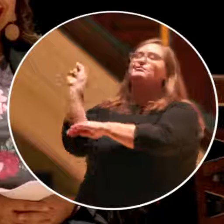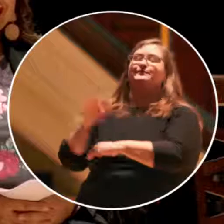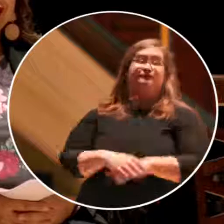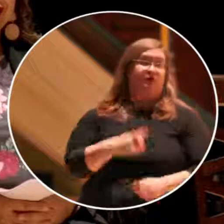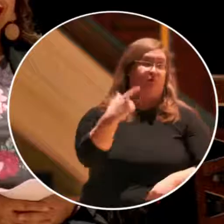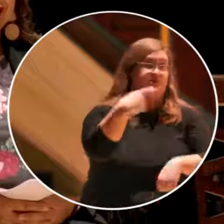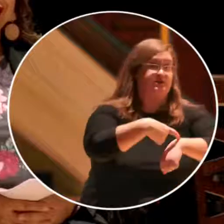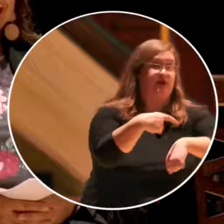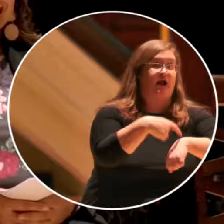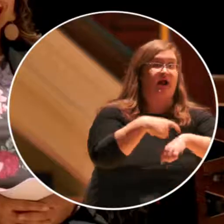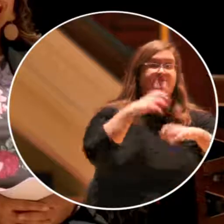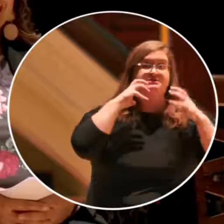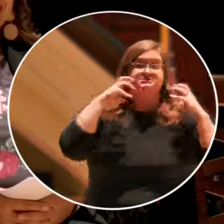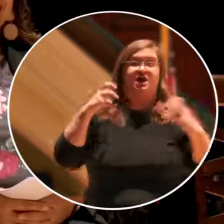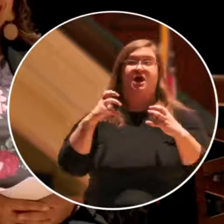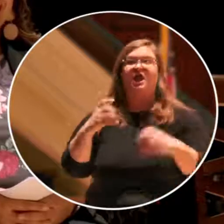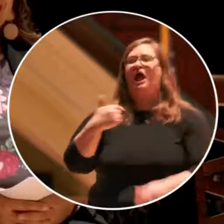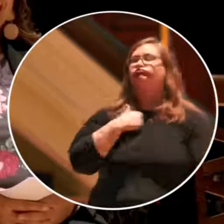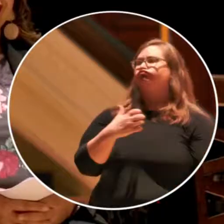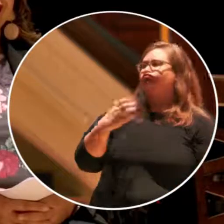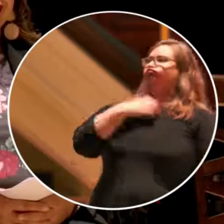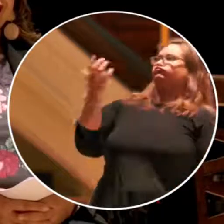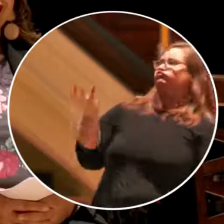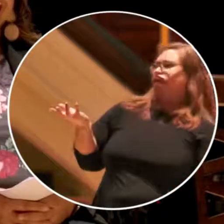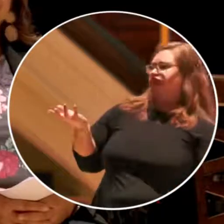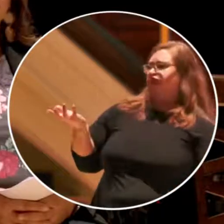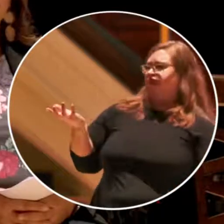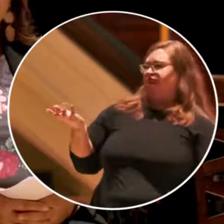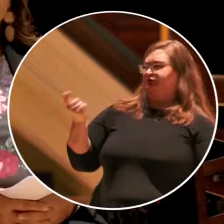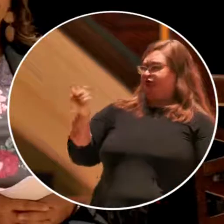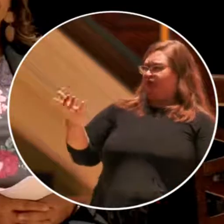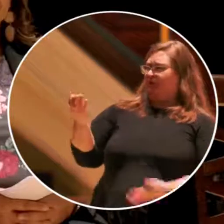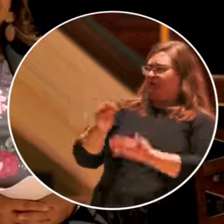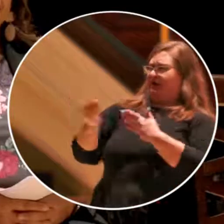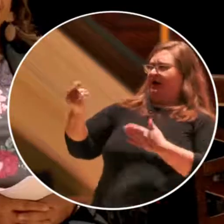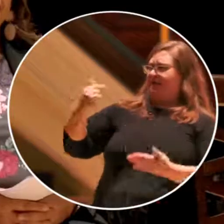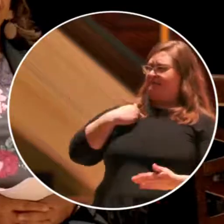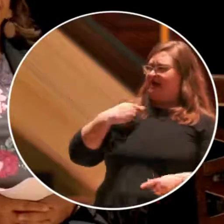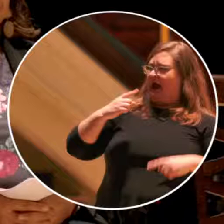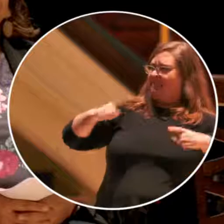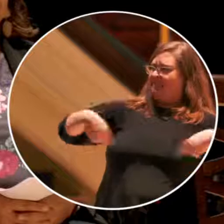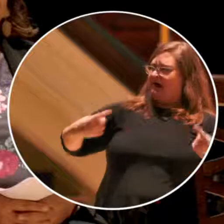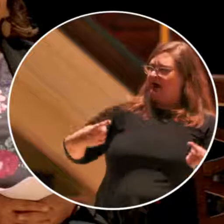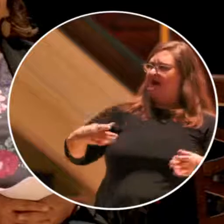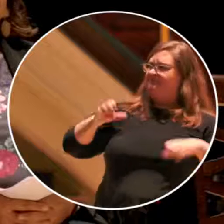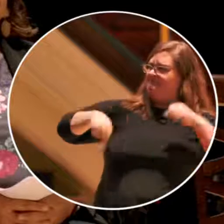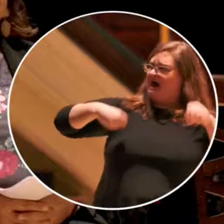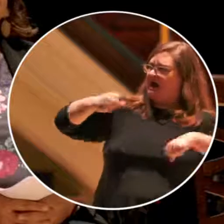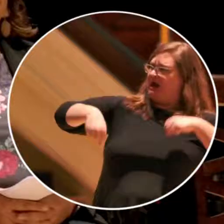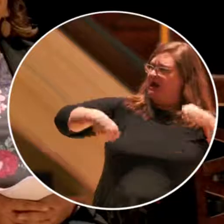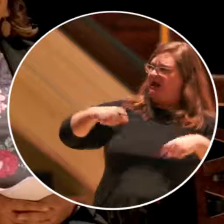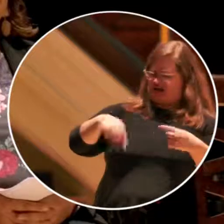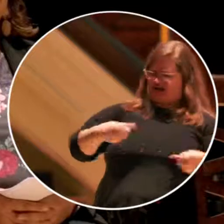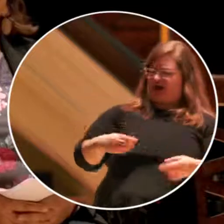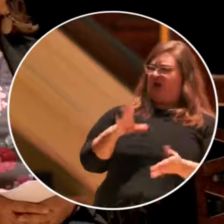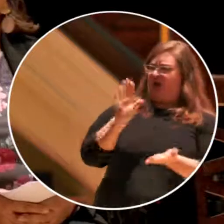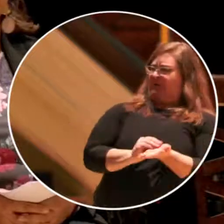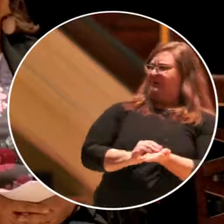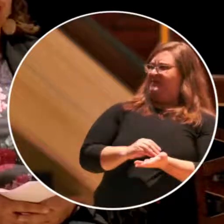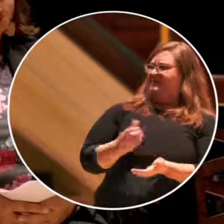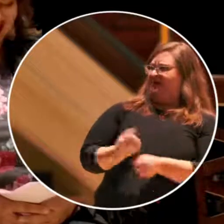Claus one Christmas about how he had brought me a bicycle with a flat tire the previous